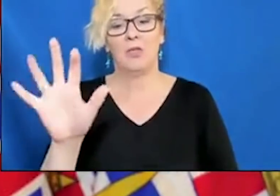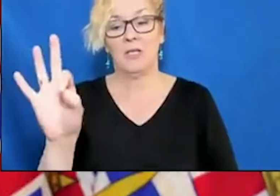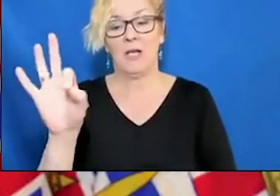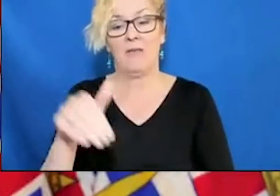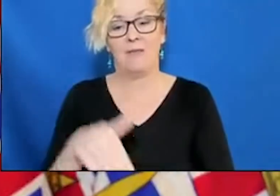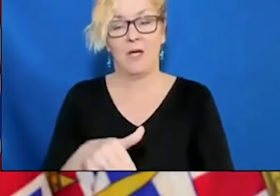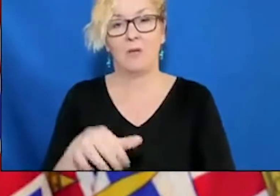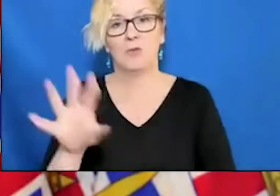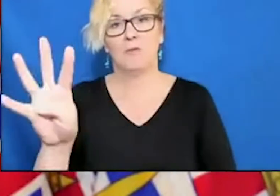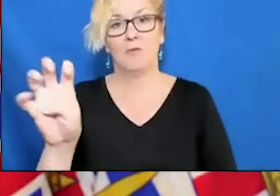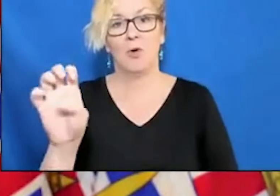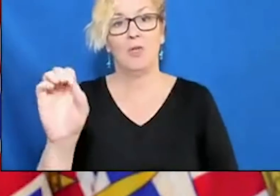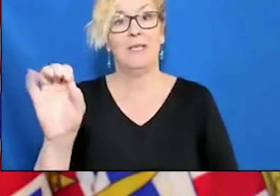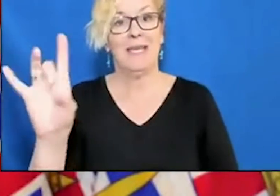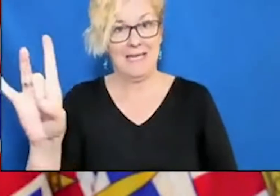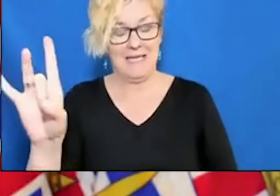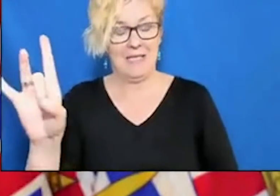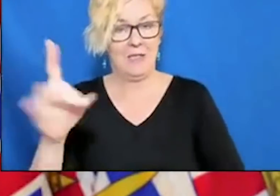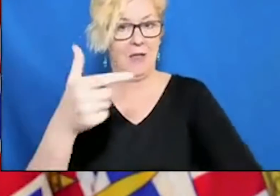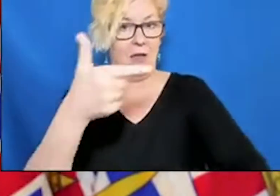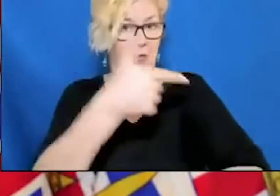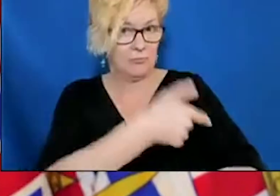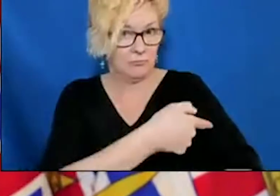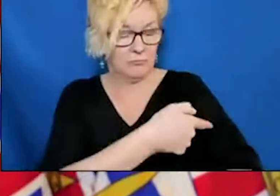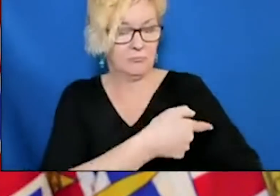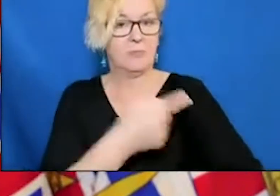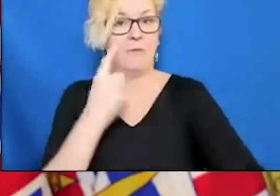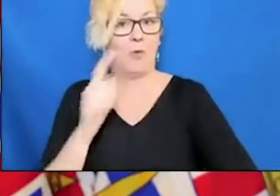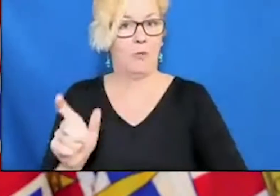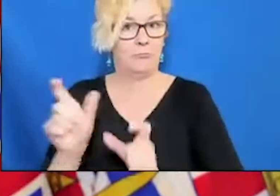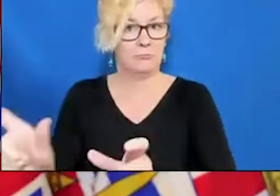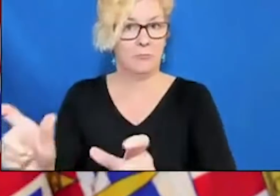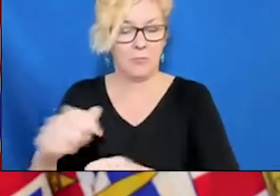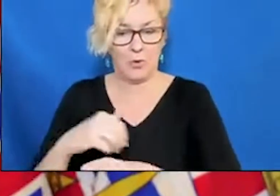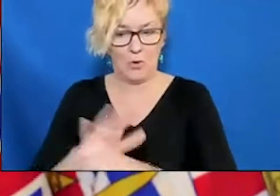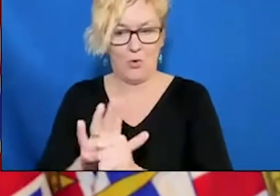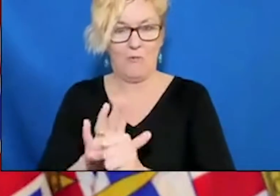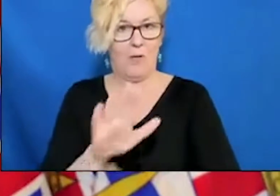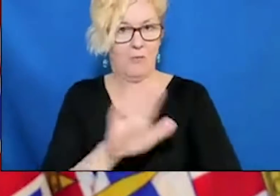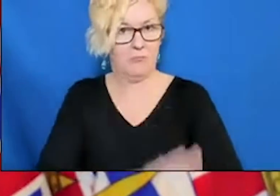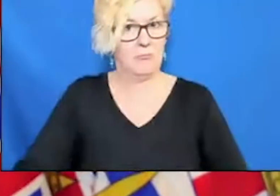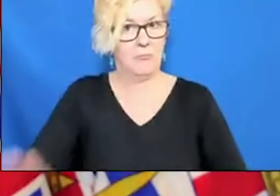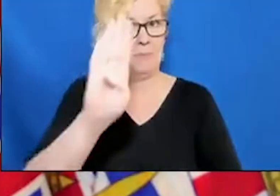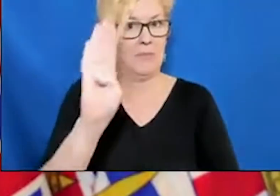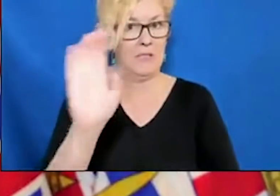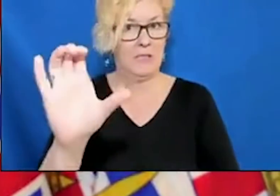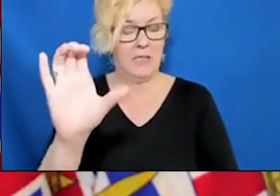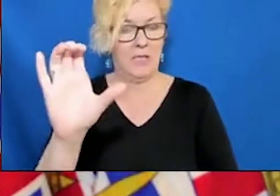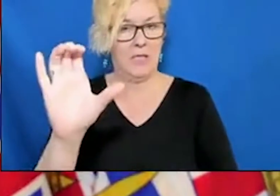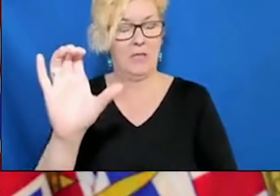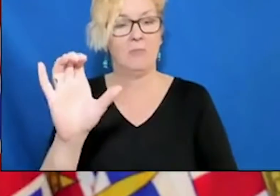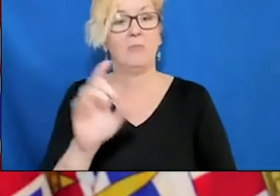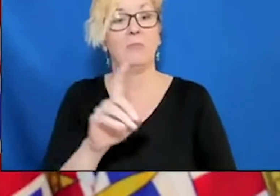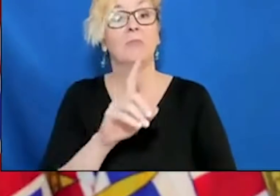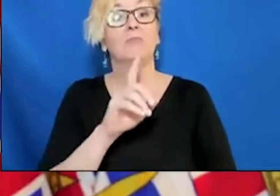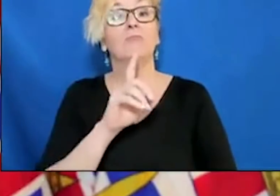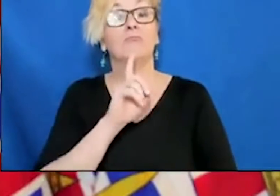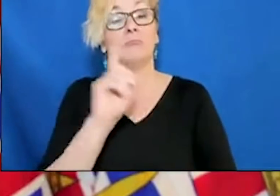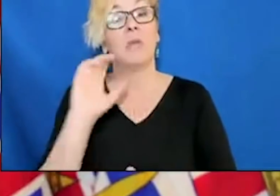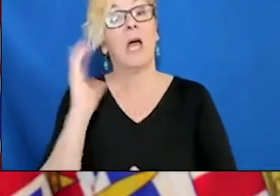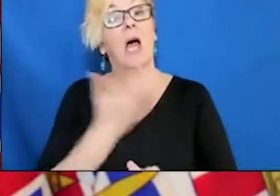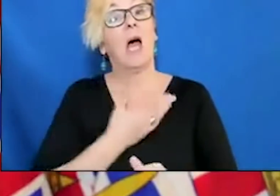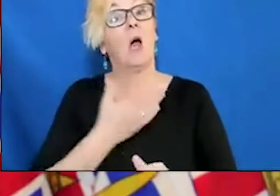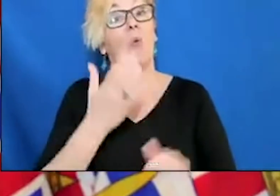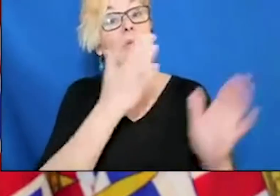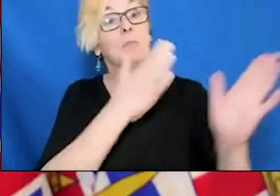539,408 doses of all 3 COVID-19 vaccines in BC. This puts us ahead of the schedule that we had